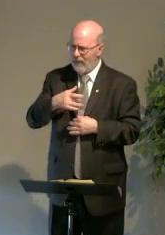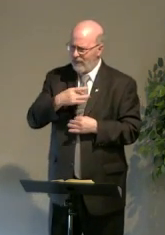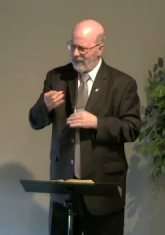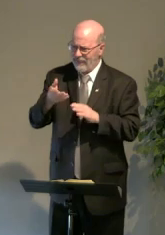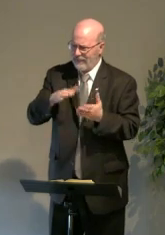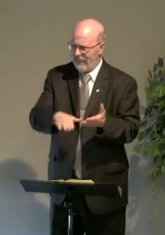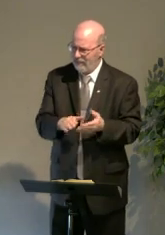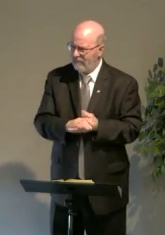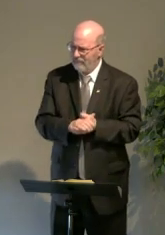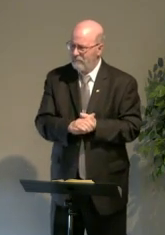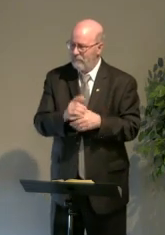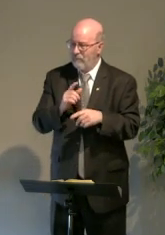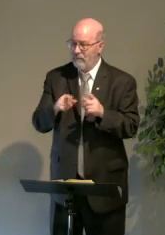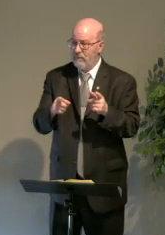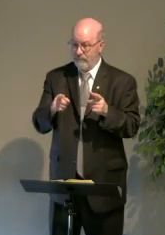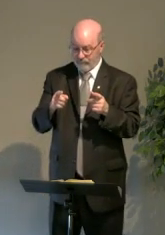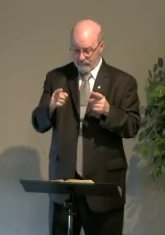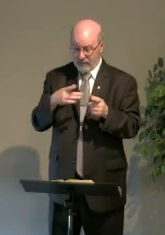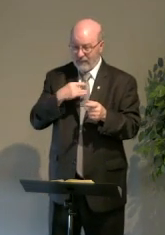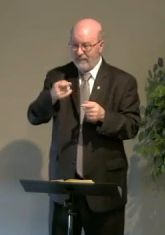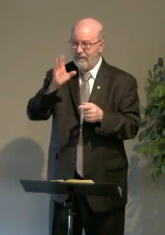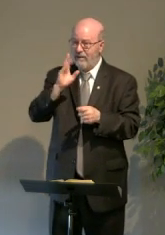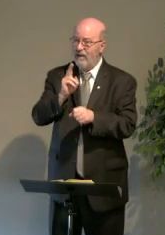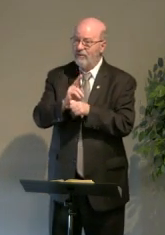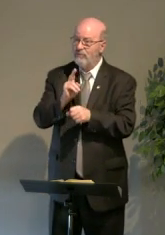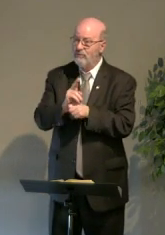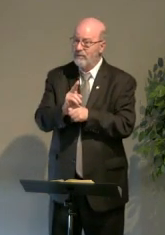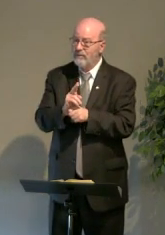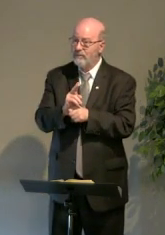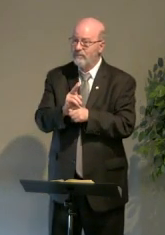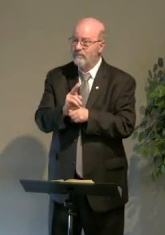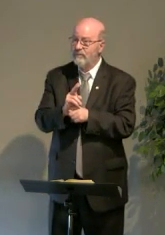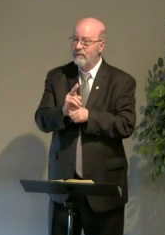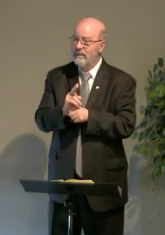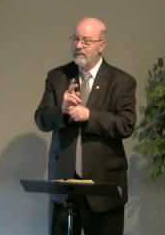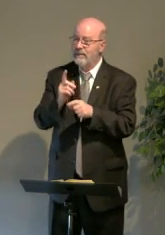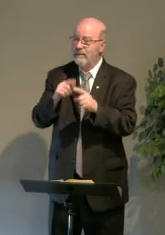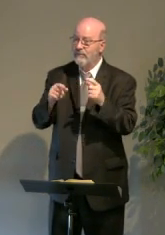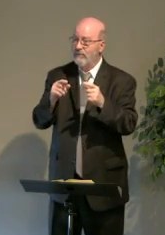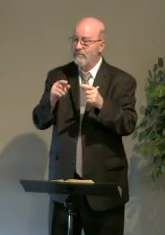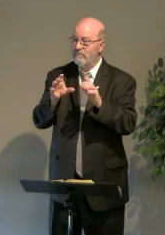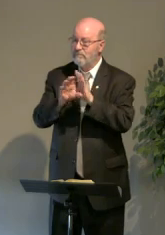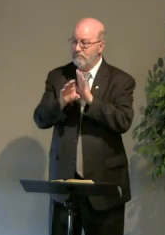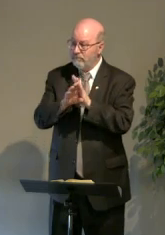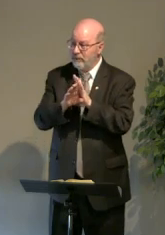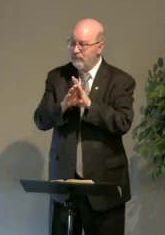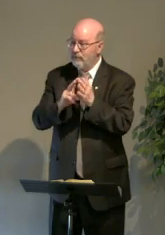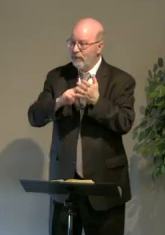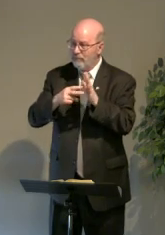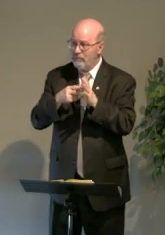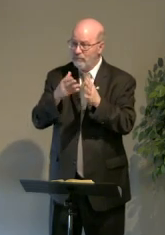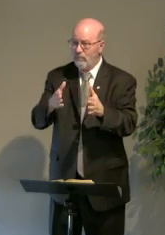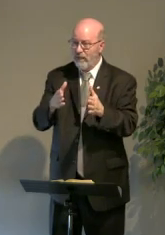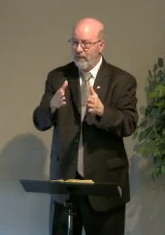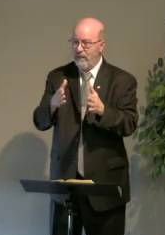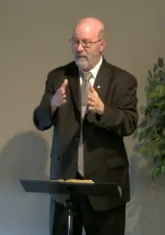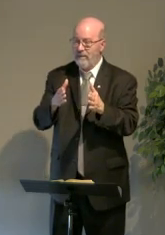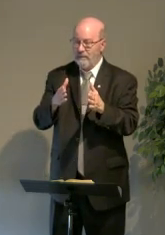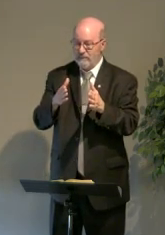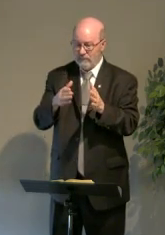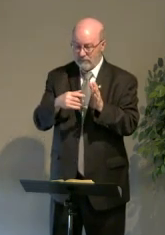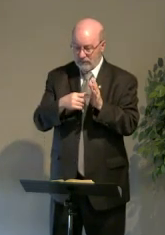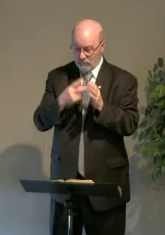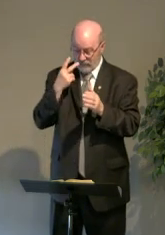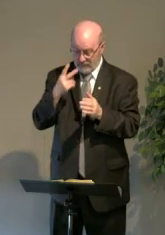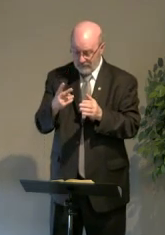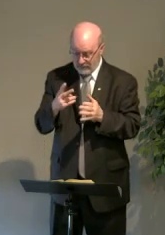death. I like that God uses some metaphors on purpose in a way that will stick out